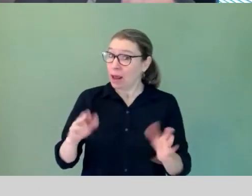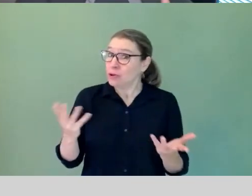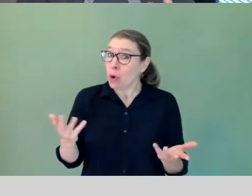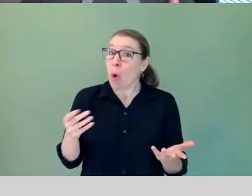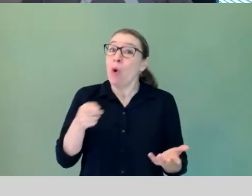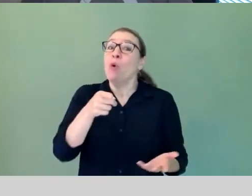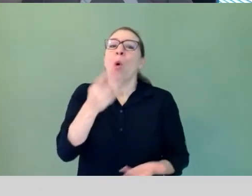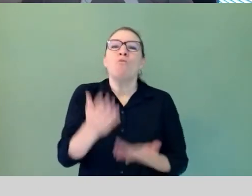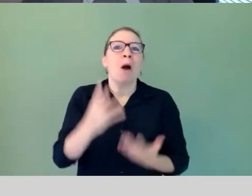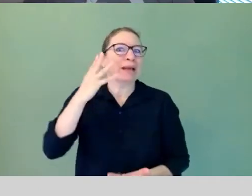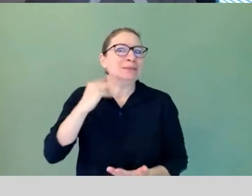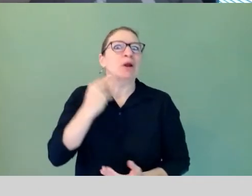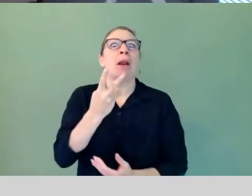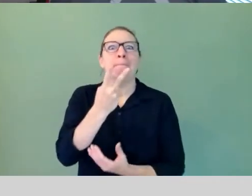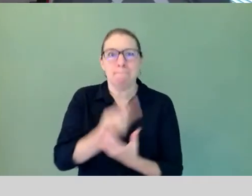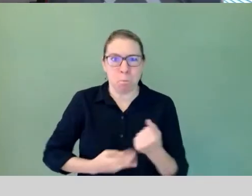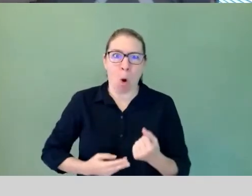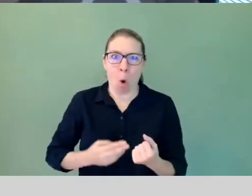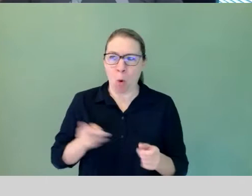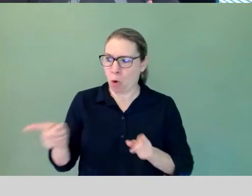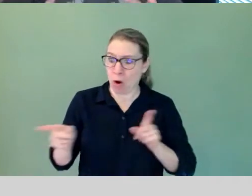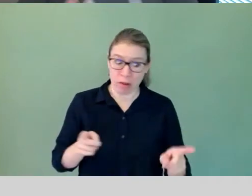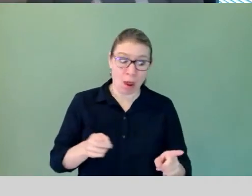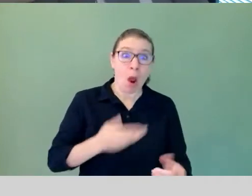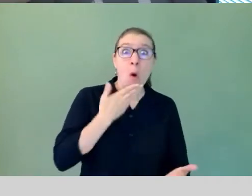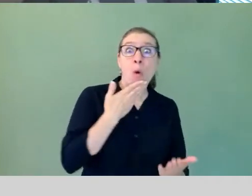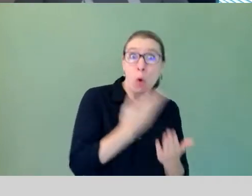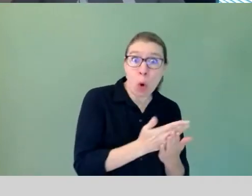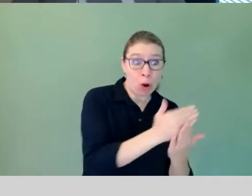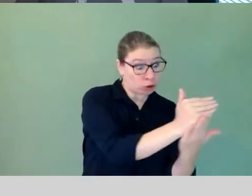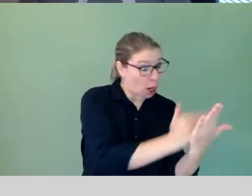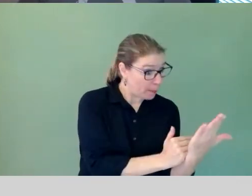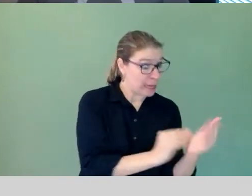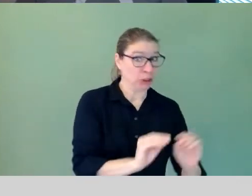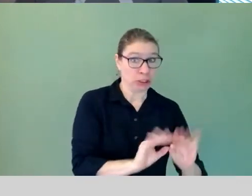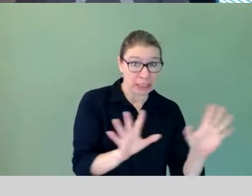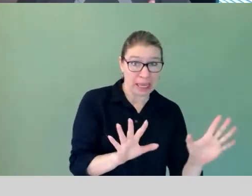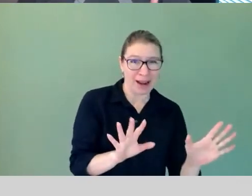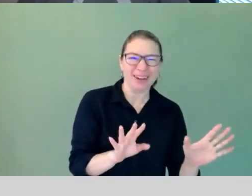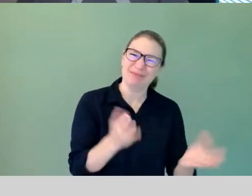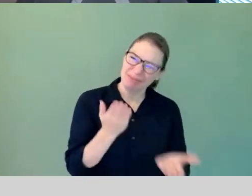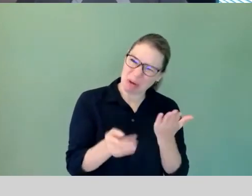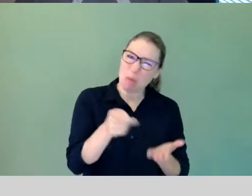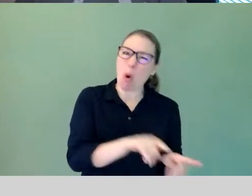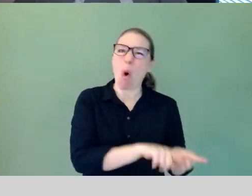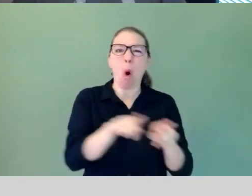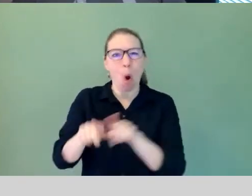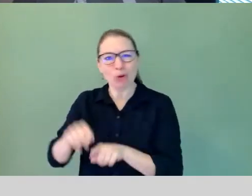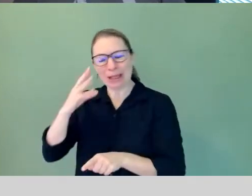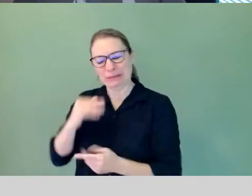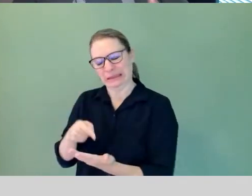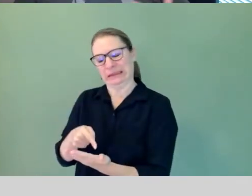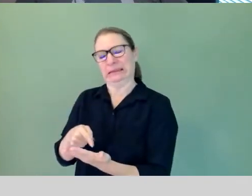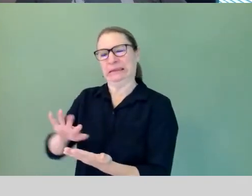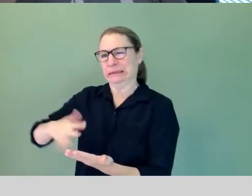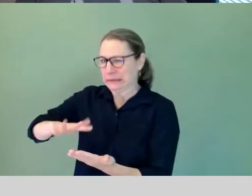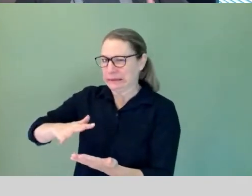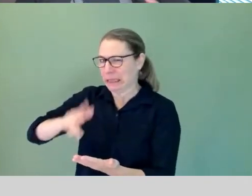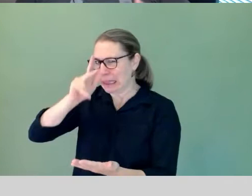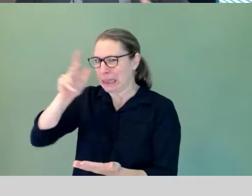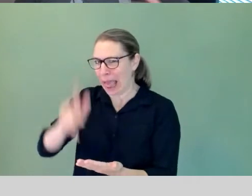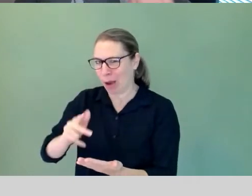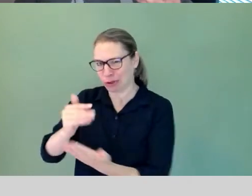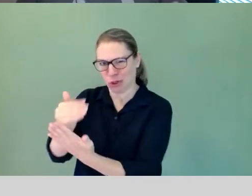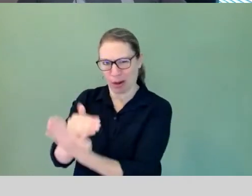experienced a good piece of documentation before in the past, it's also likely that you've also experienced documentation like this. Both of